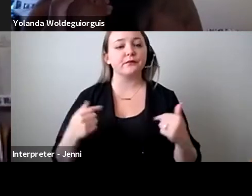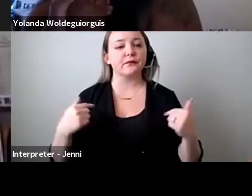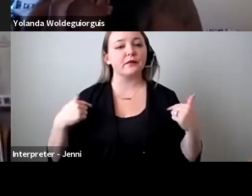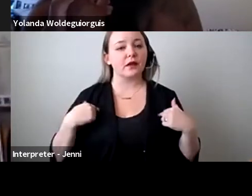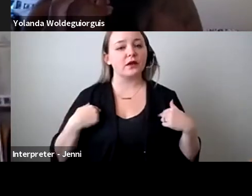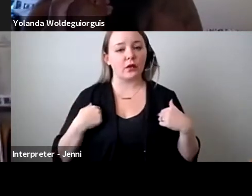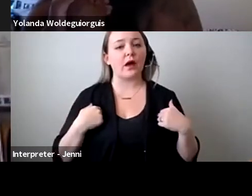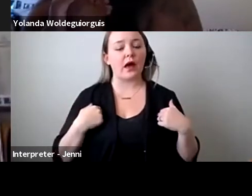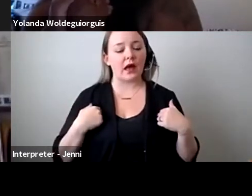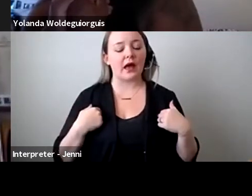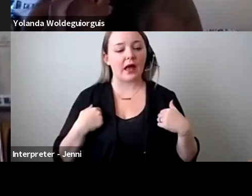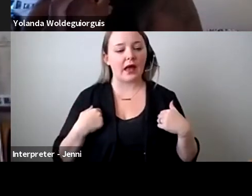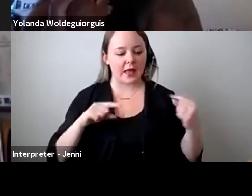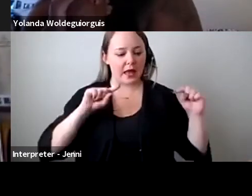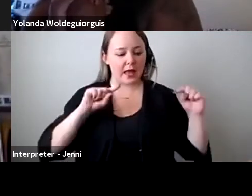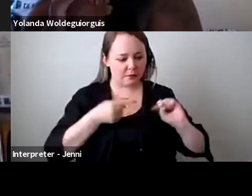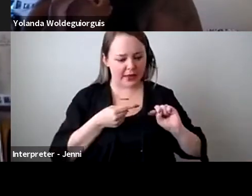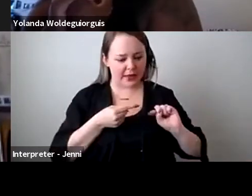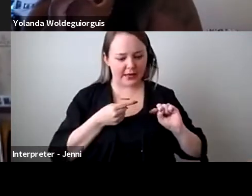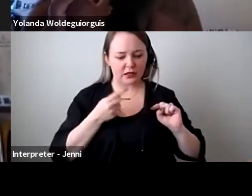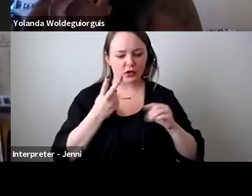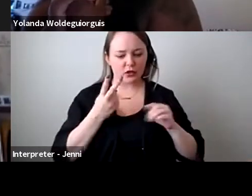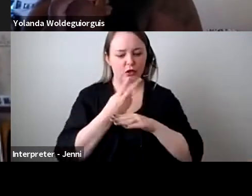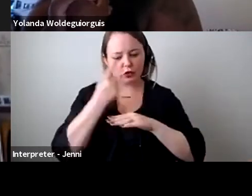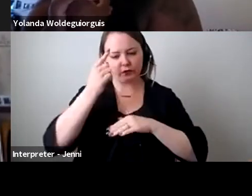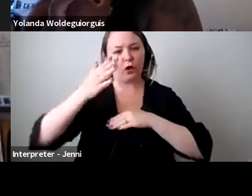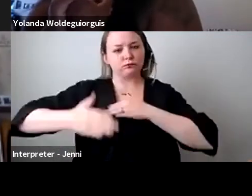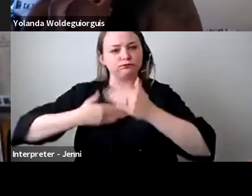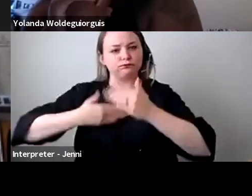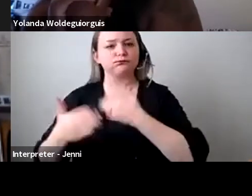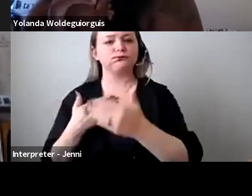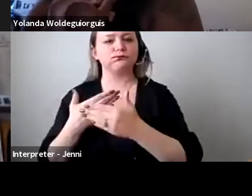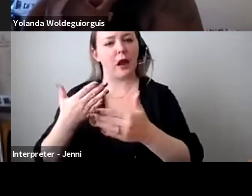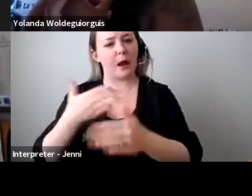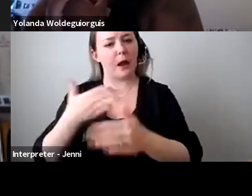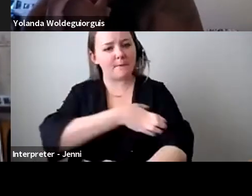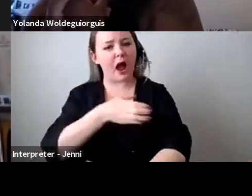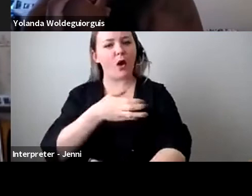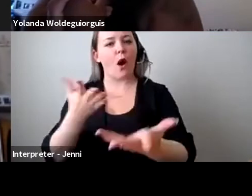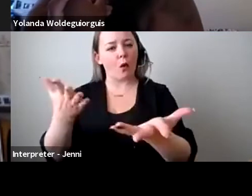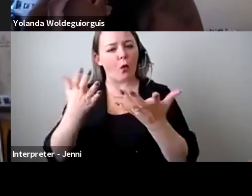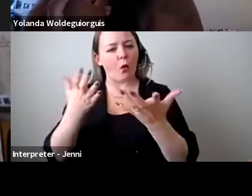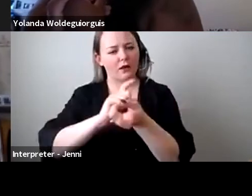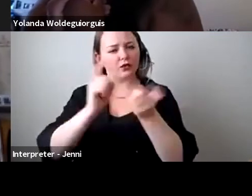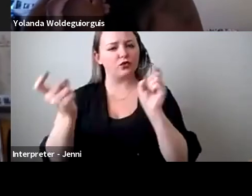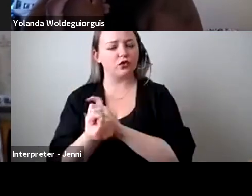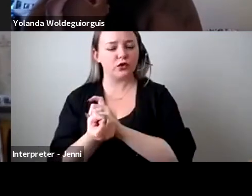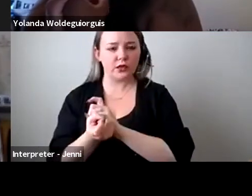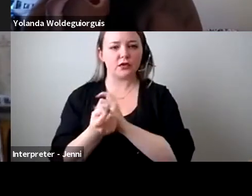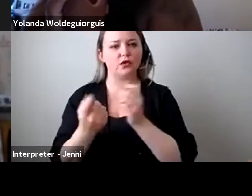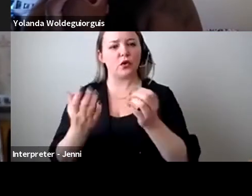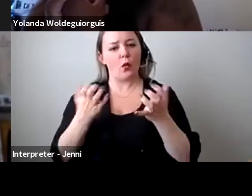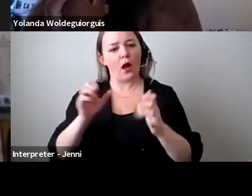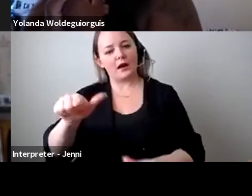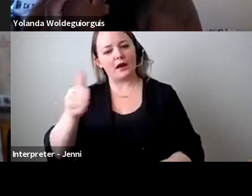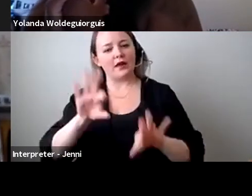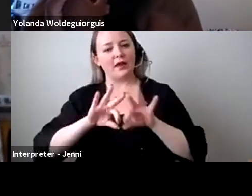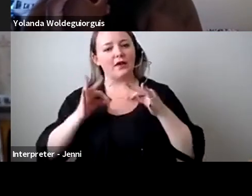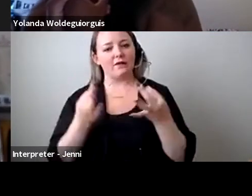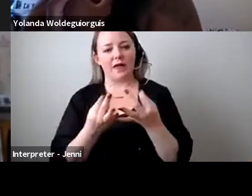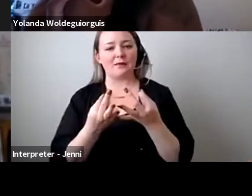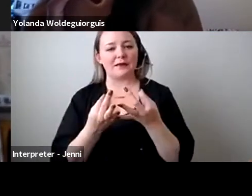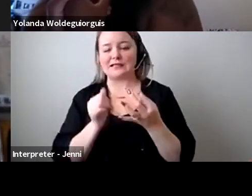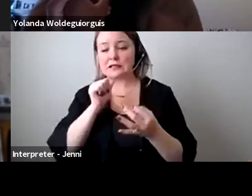pain to power. That's right. Hopefully, hoping that there would be a change and that other families would not go